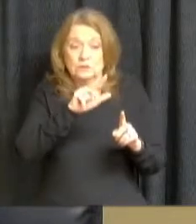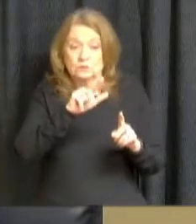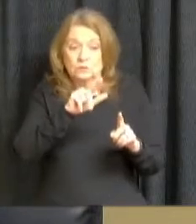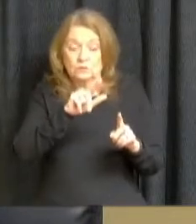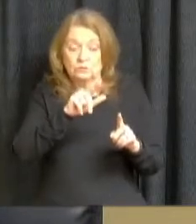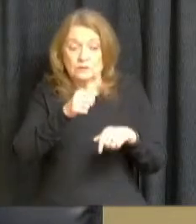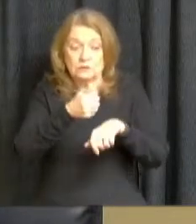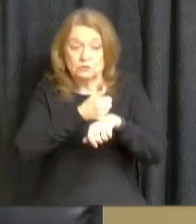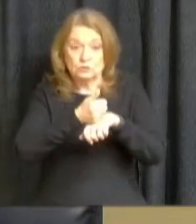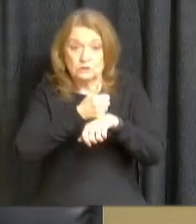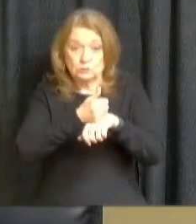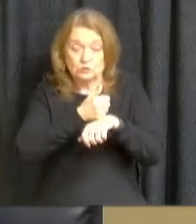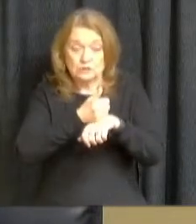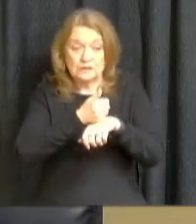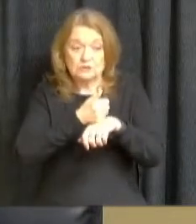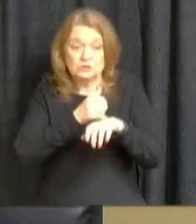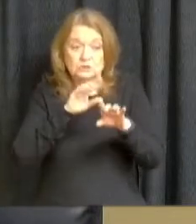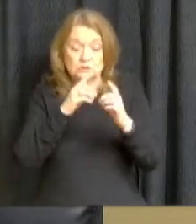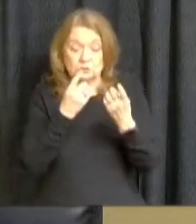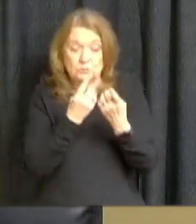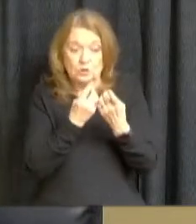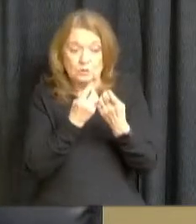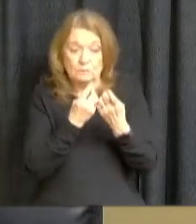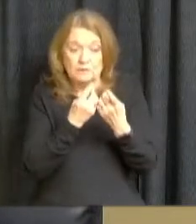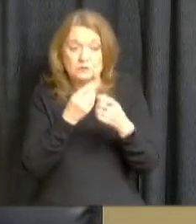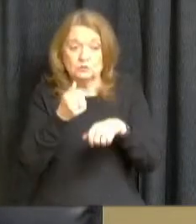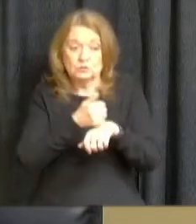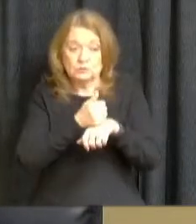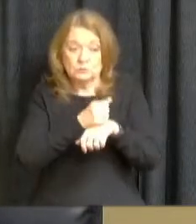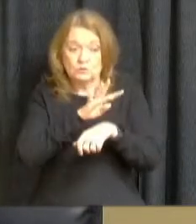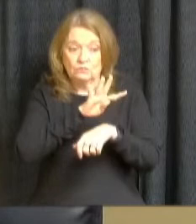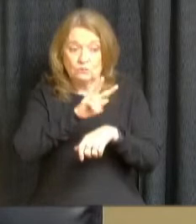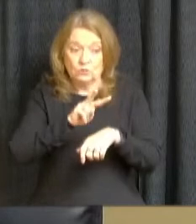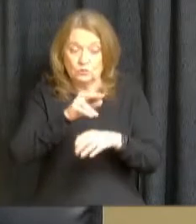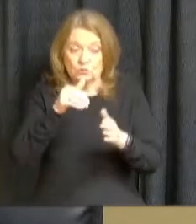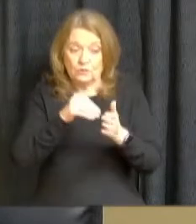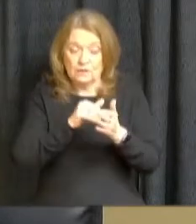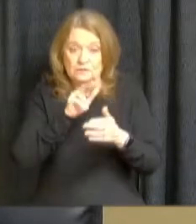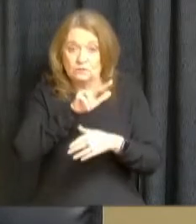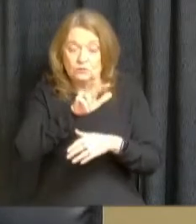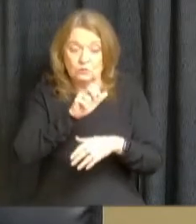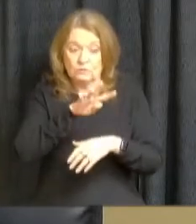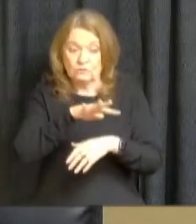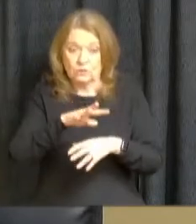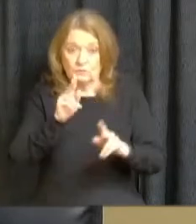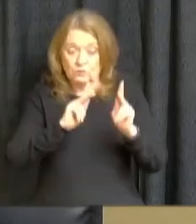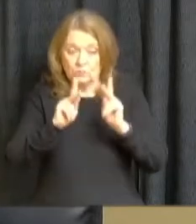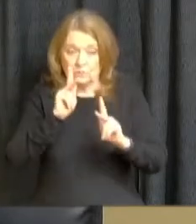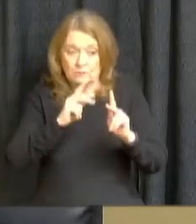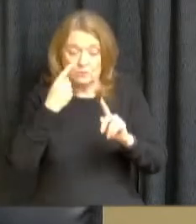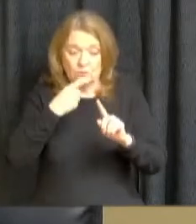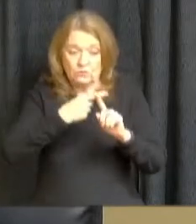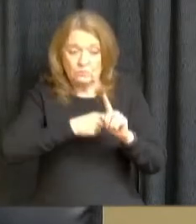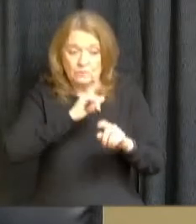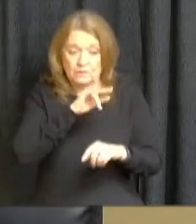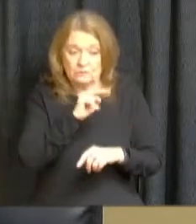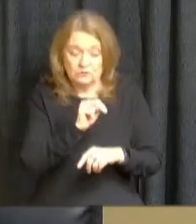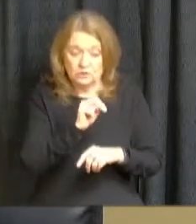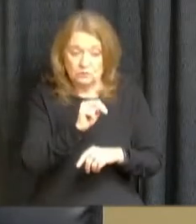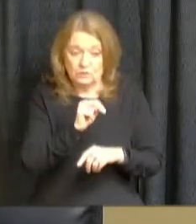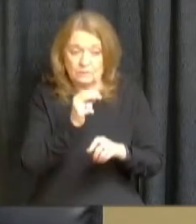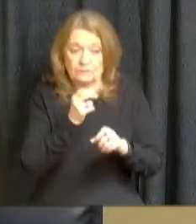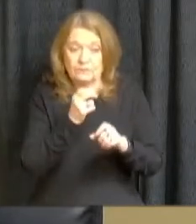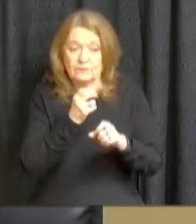The Transportation Department transported 42,344 passengers for the month of January. The